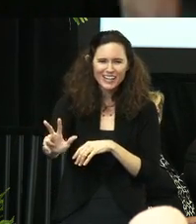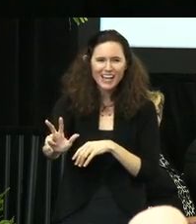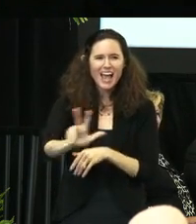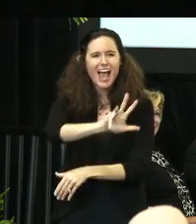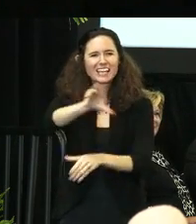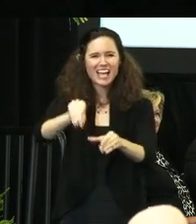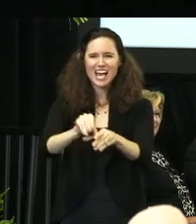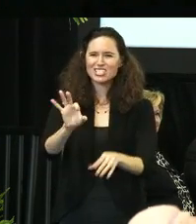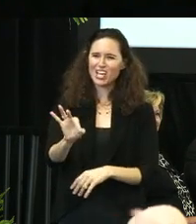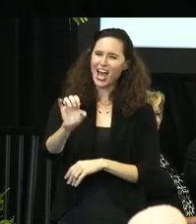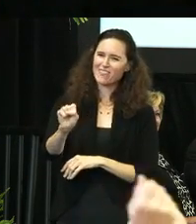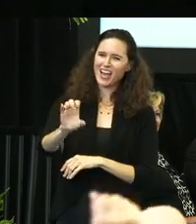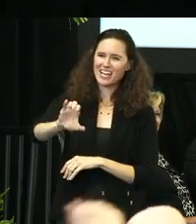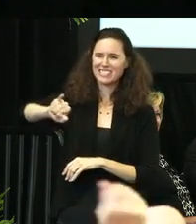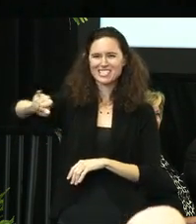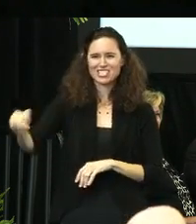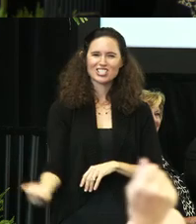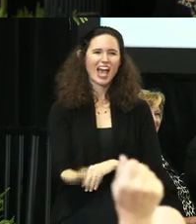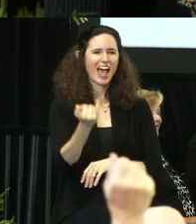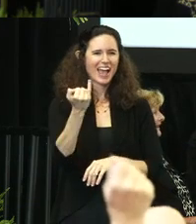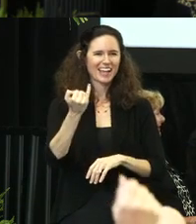3.